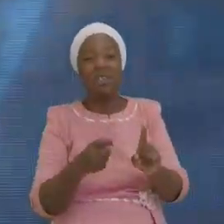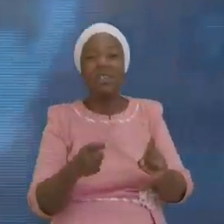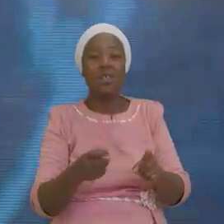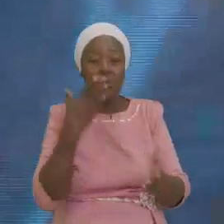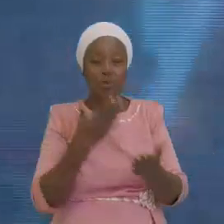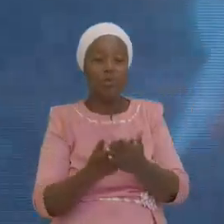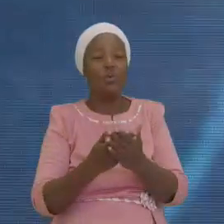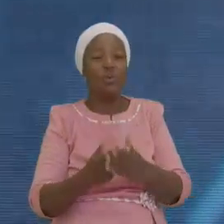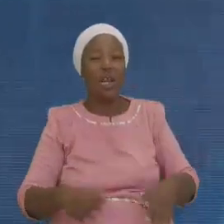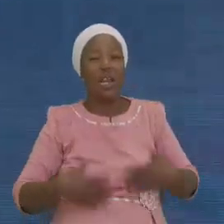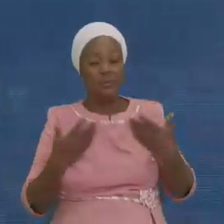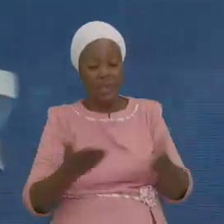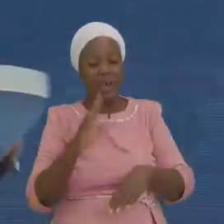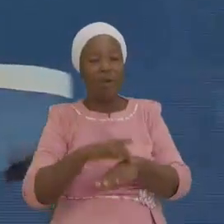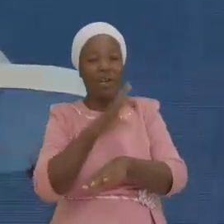God.